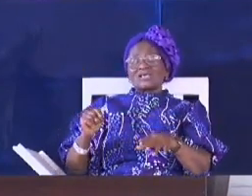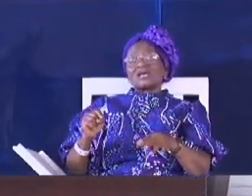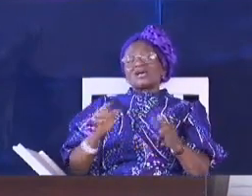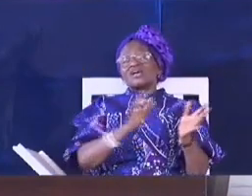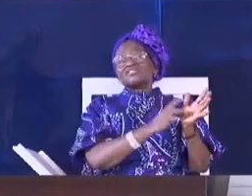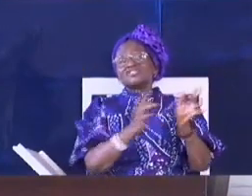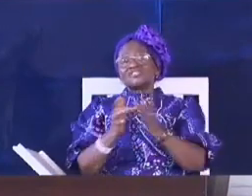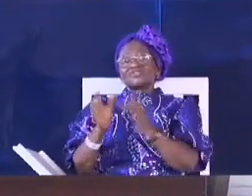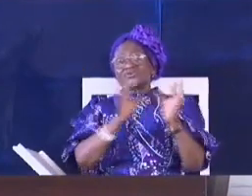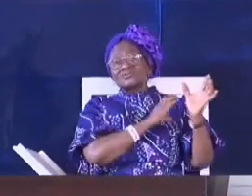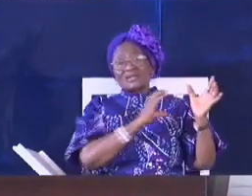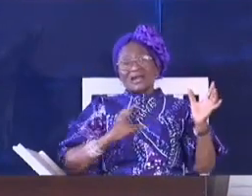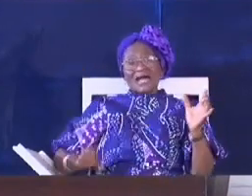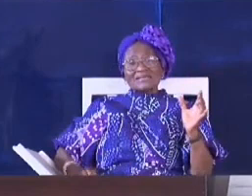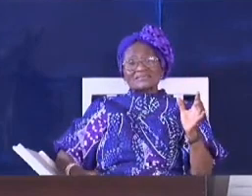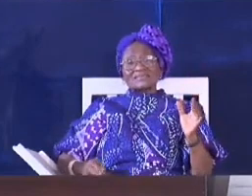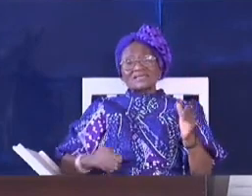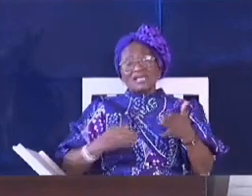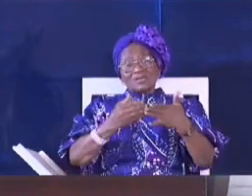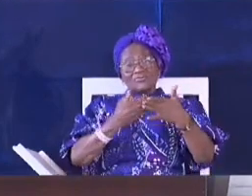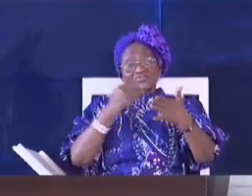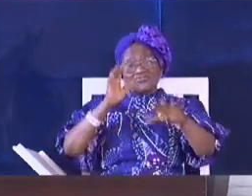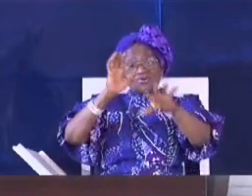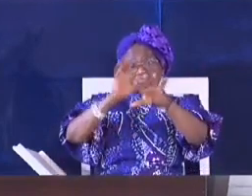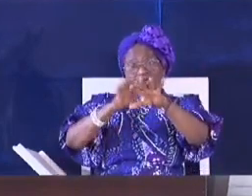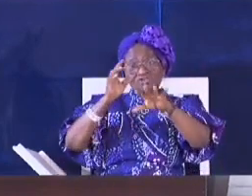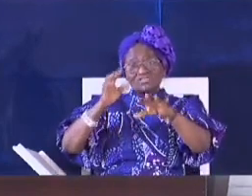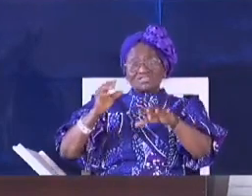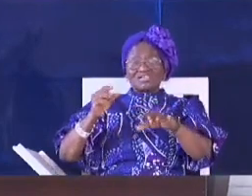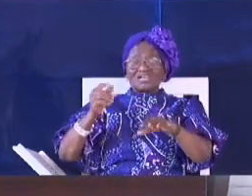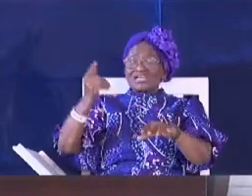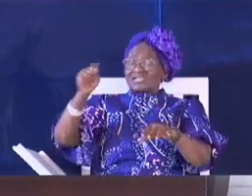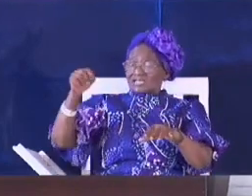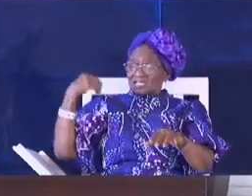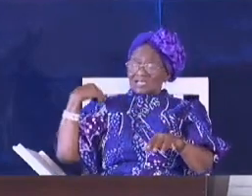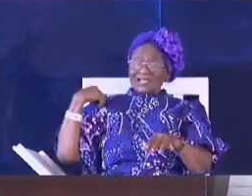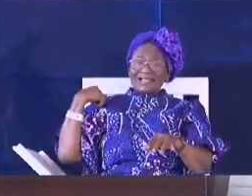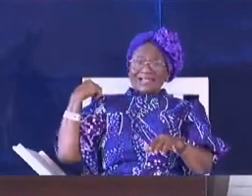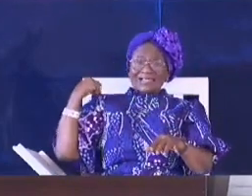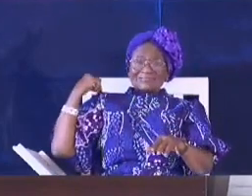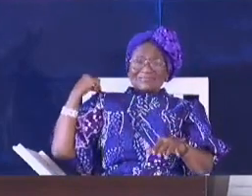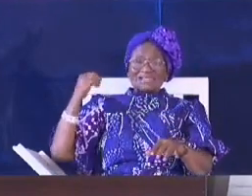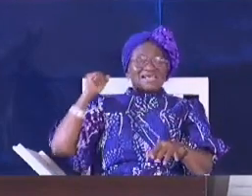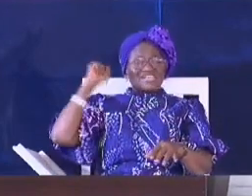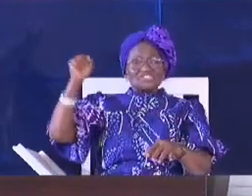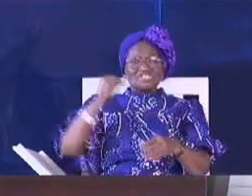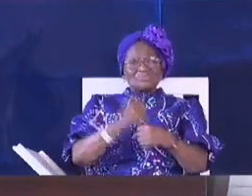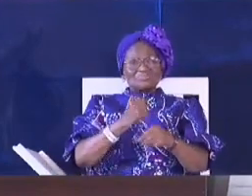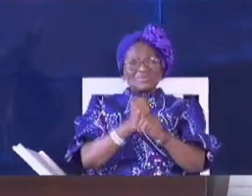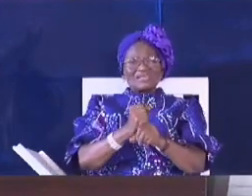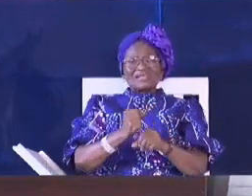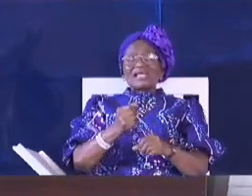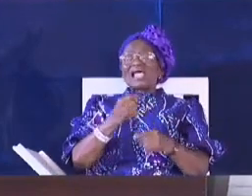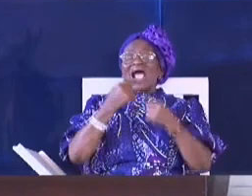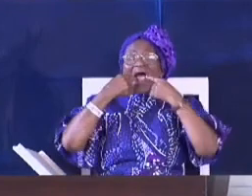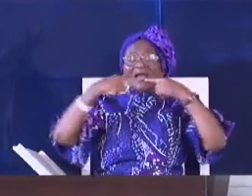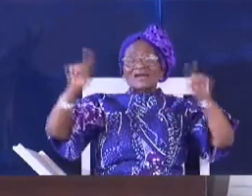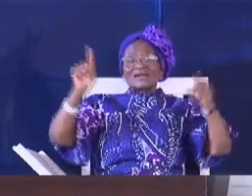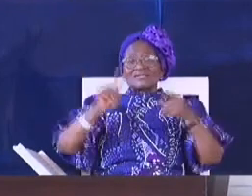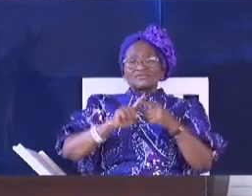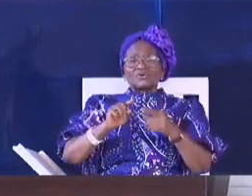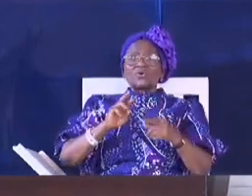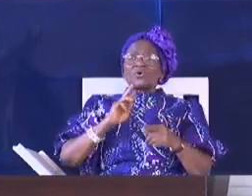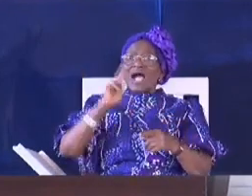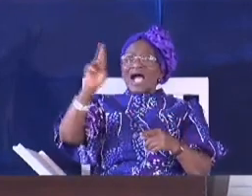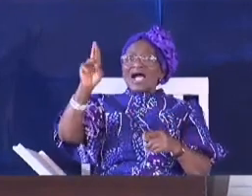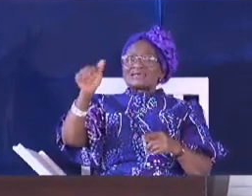But before touching the hem of the garment of Jesus Christ, she had made a decree to herself. What was